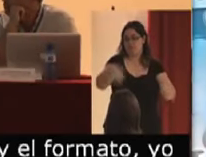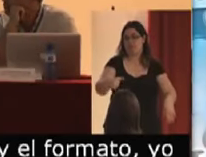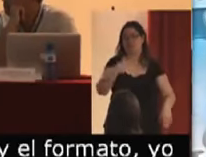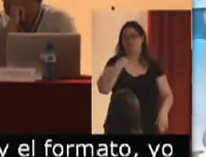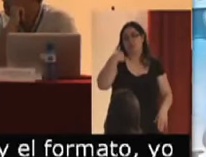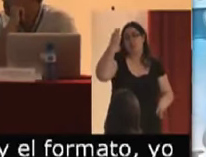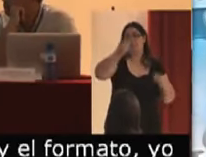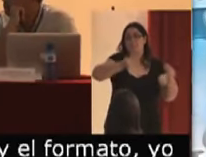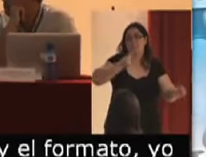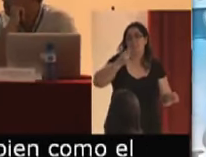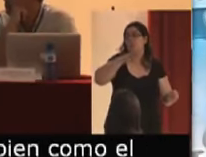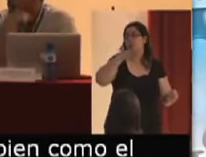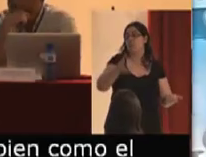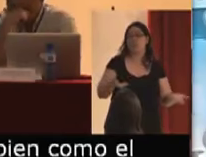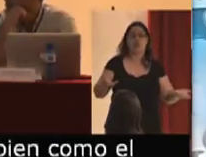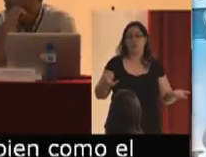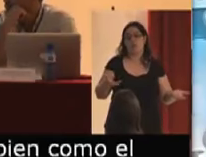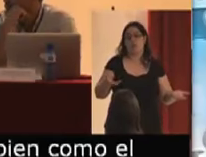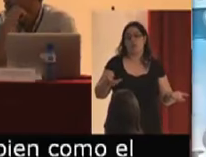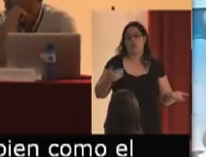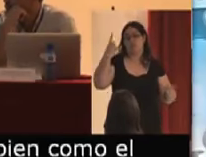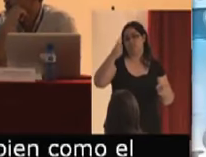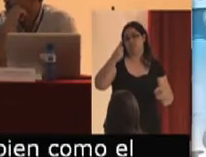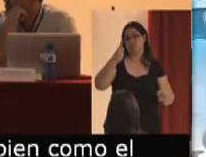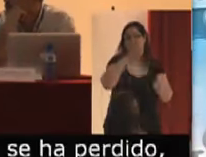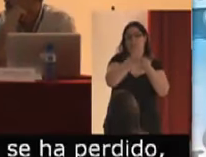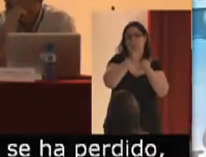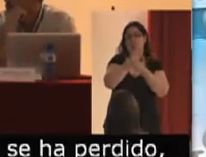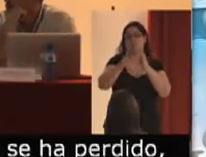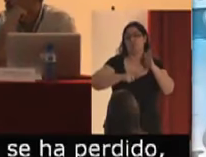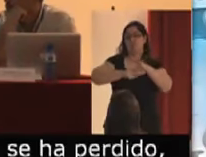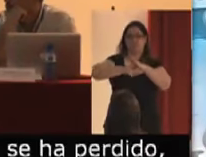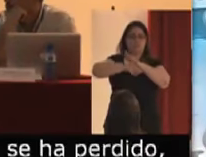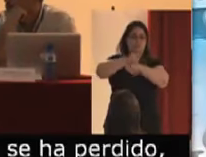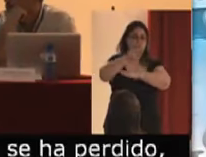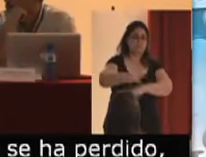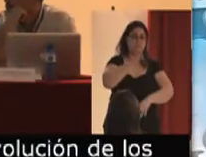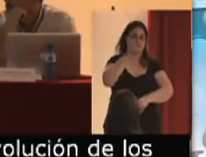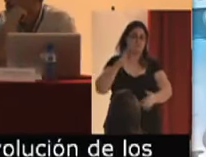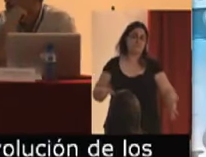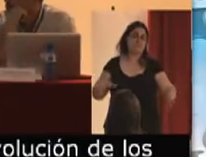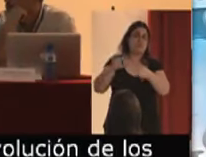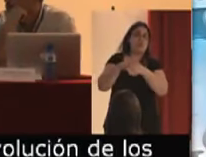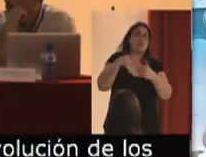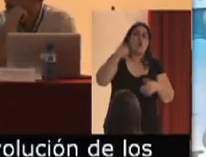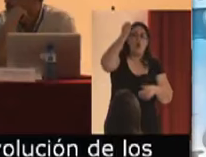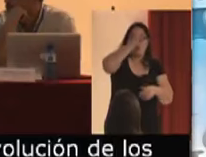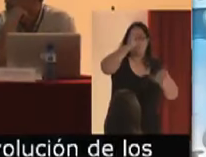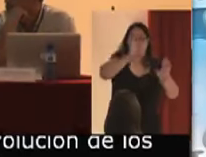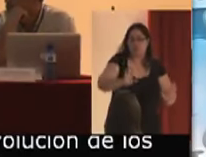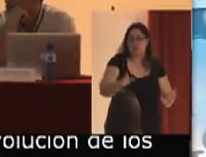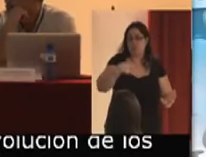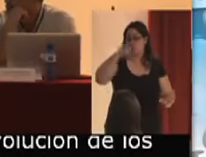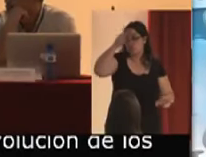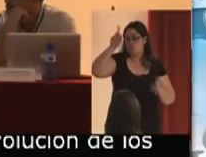And this is something that got lost because of the evolution of the editors themselves, and because this, I think,